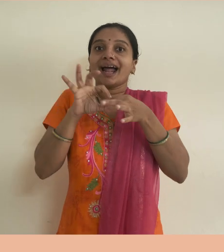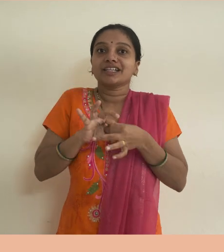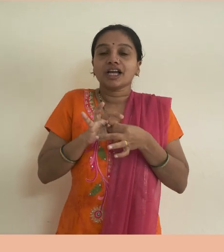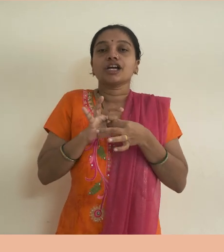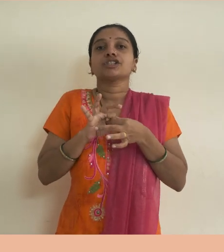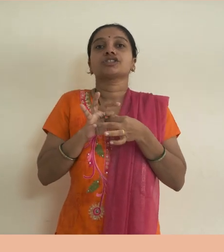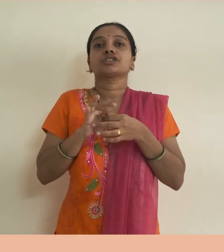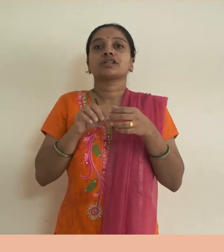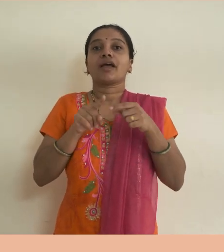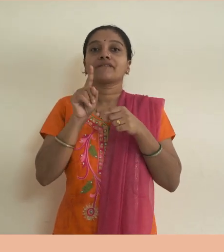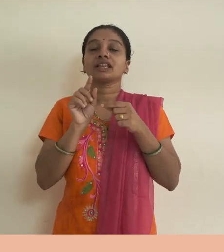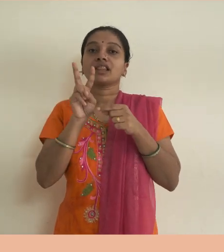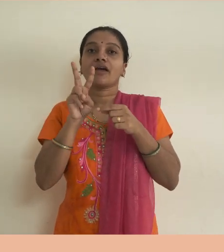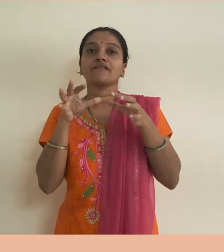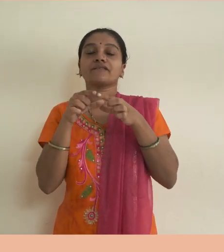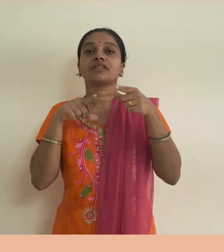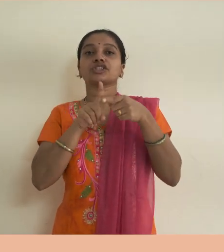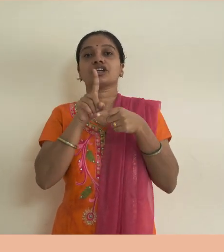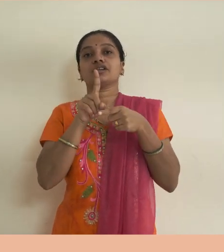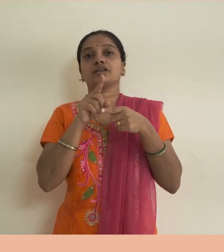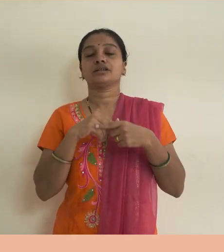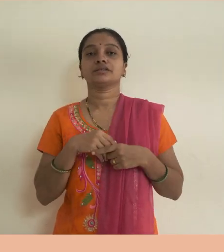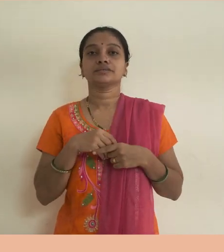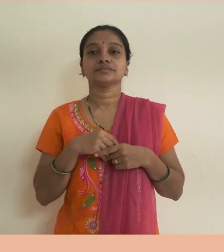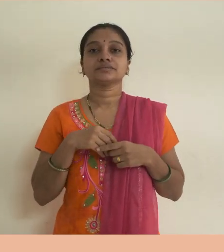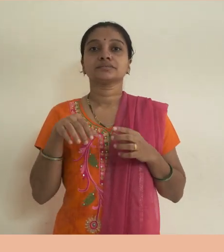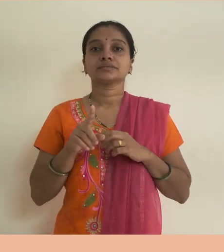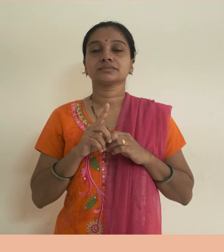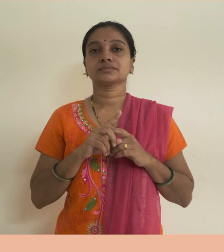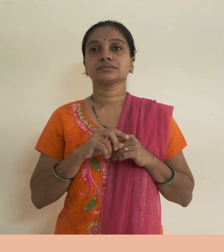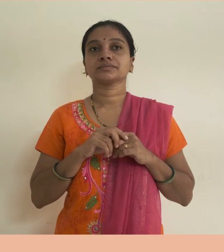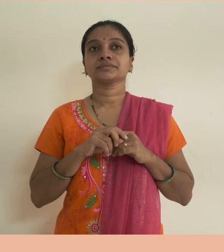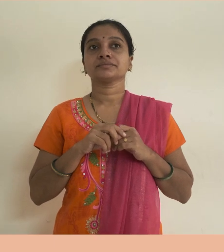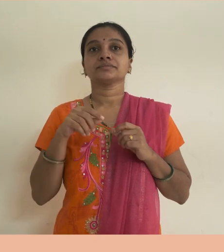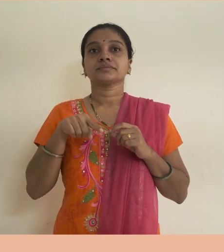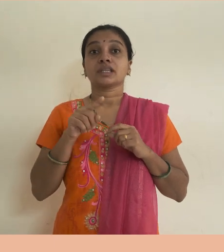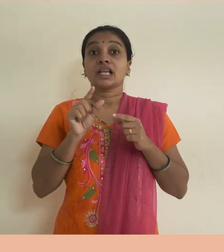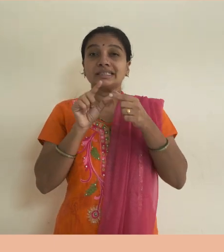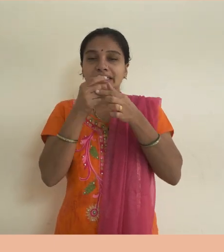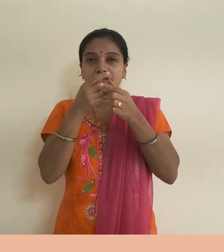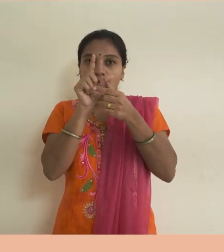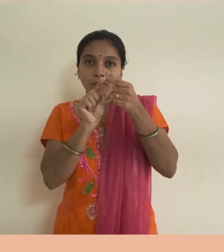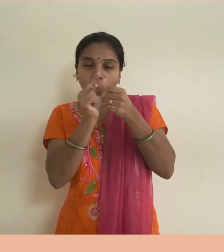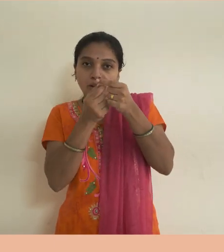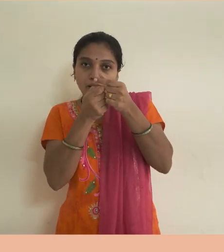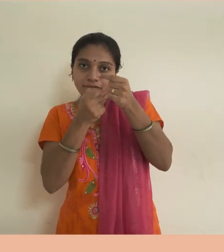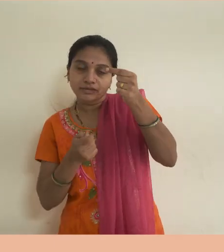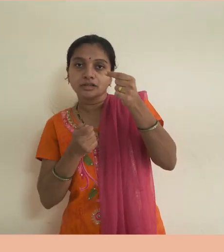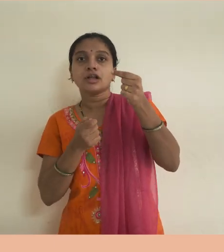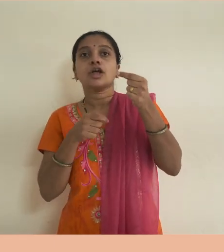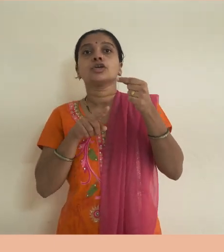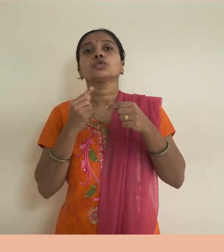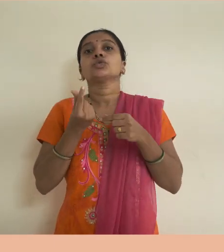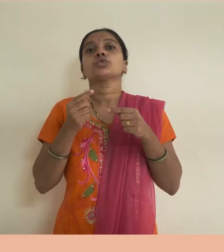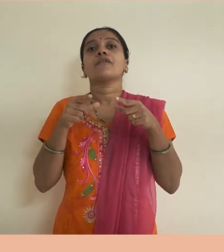string attached to the end that stays outside of the body. This string is used to pull the tampon